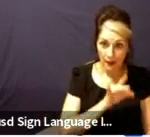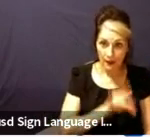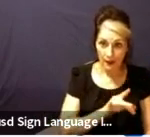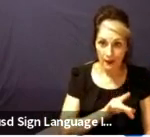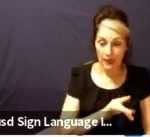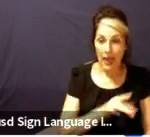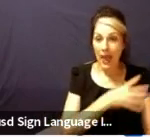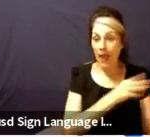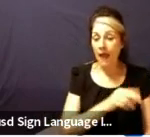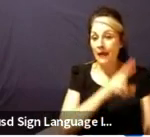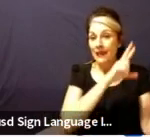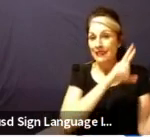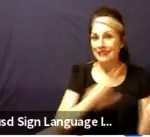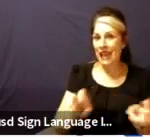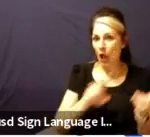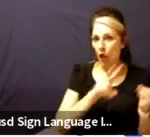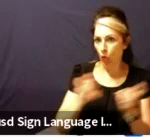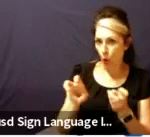downloaded them.